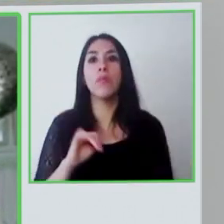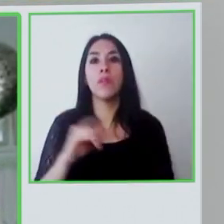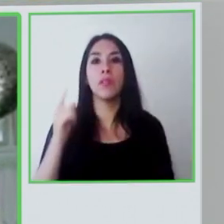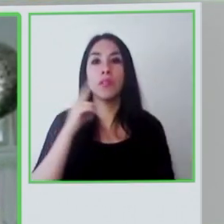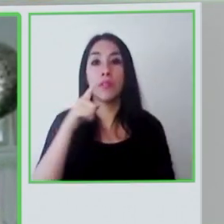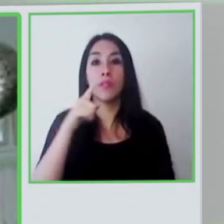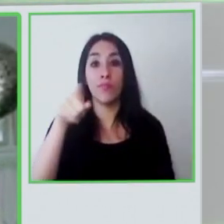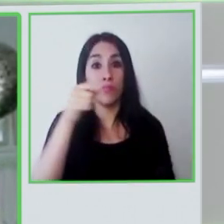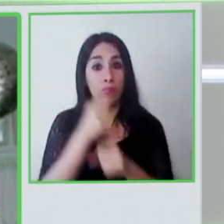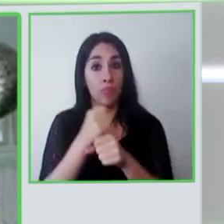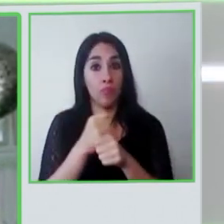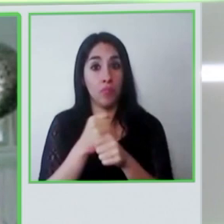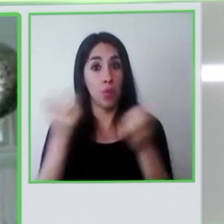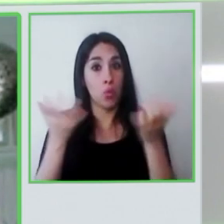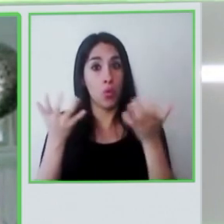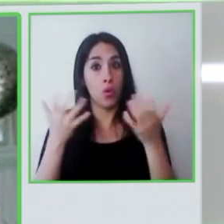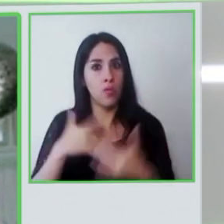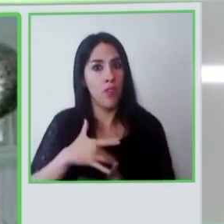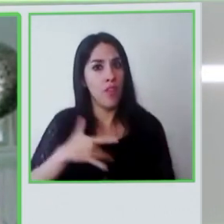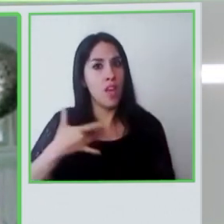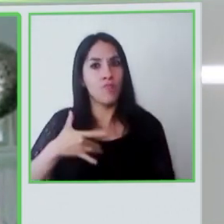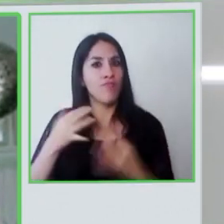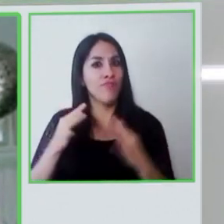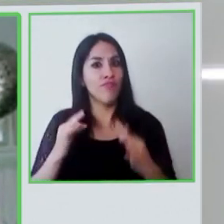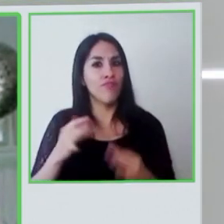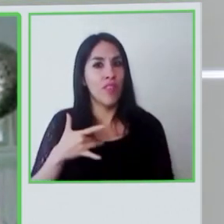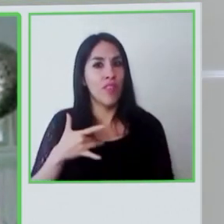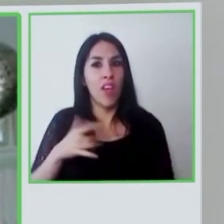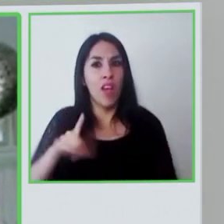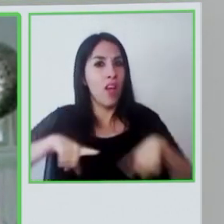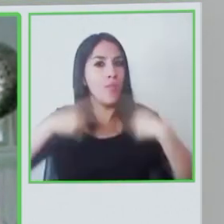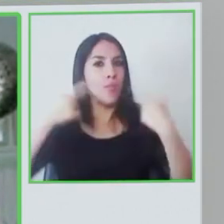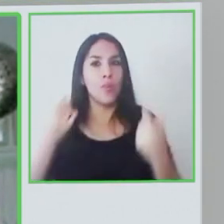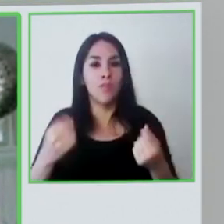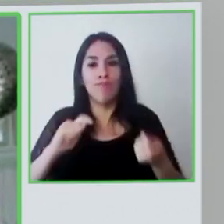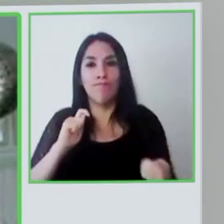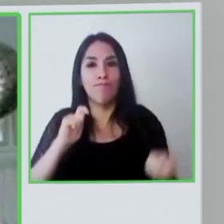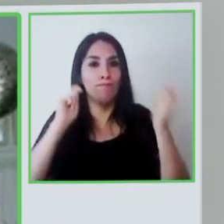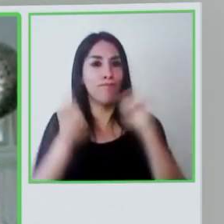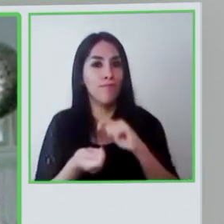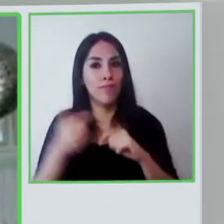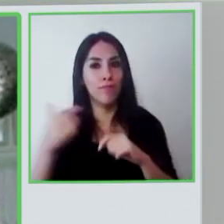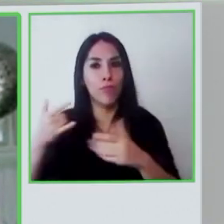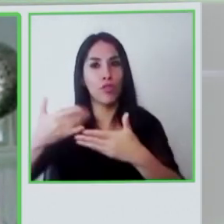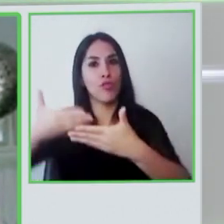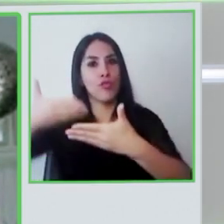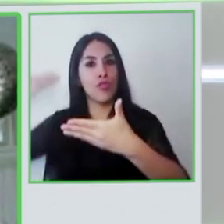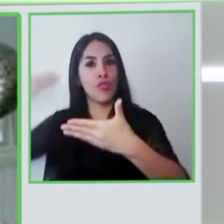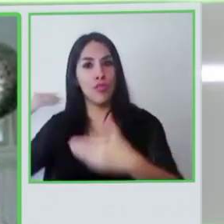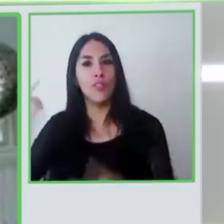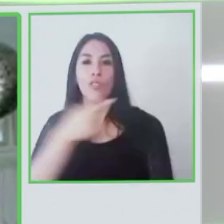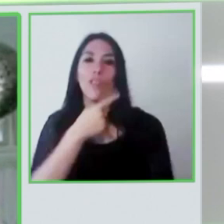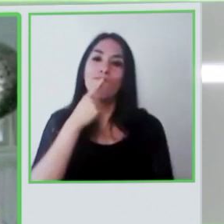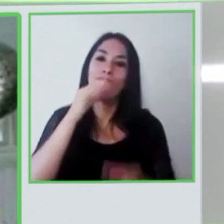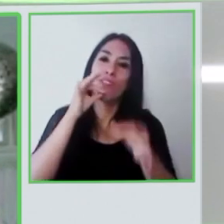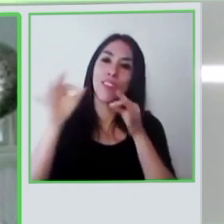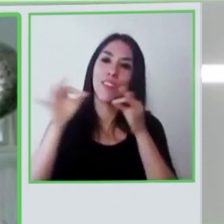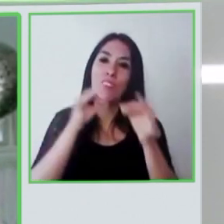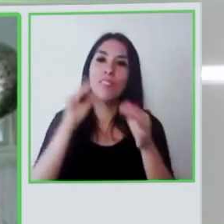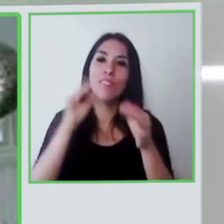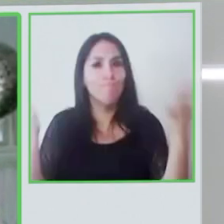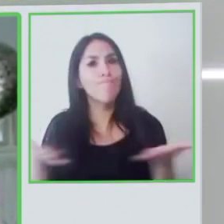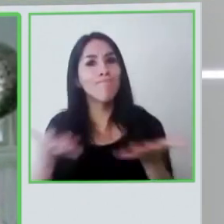workplace and how they would have, some changes were made. And they were